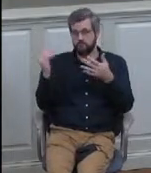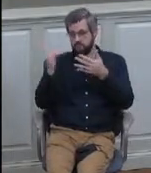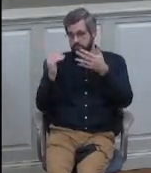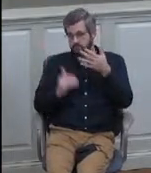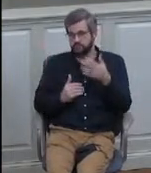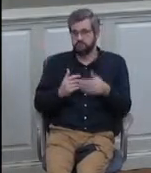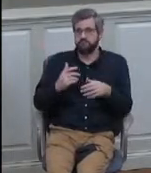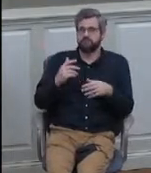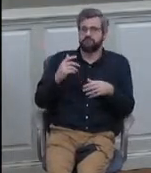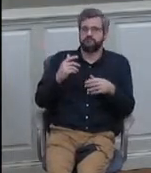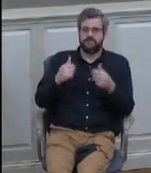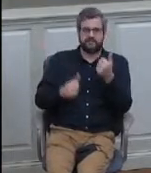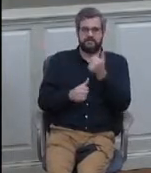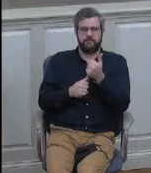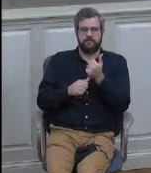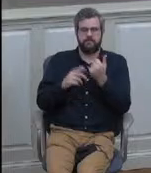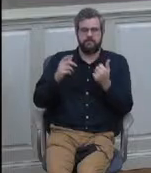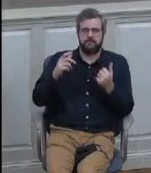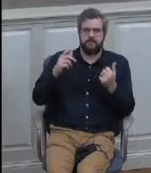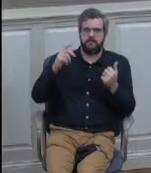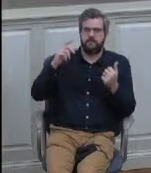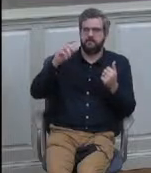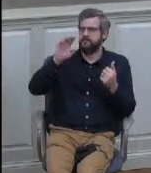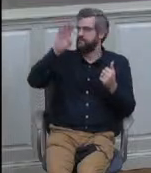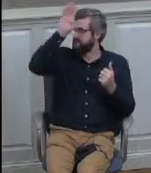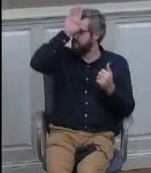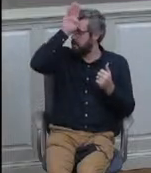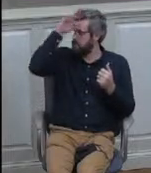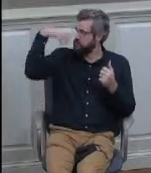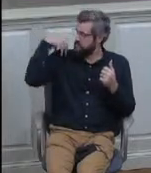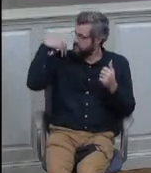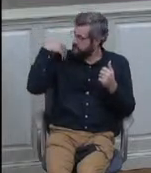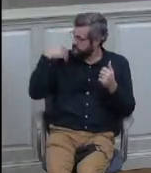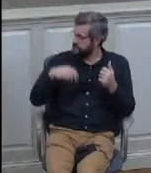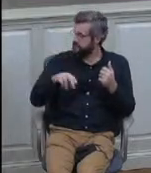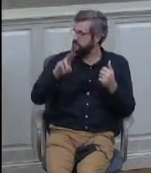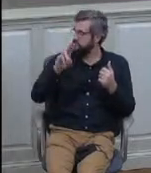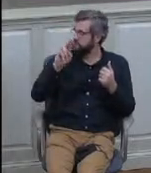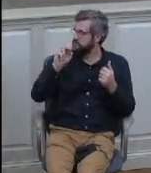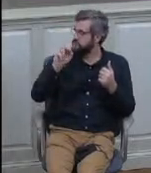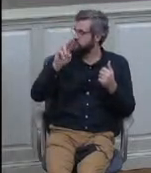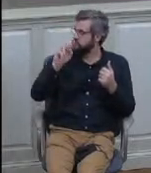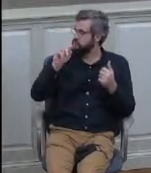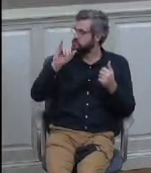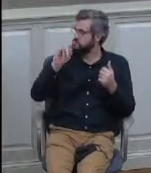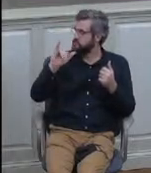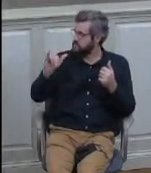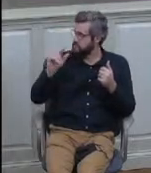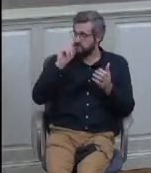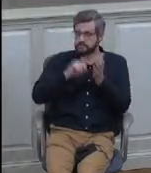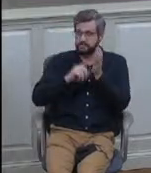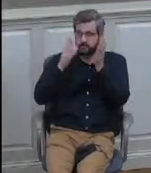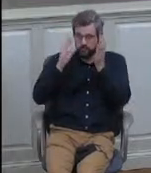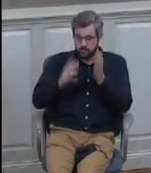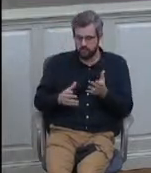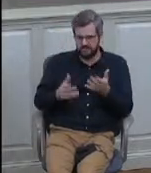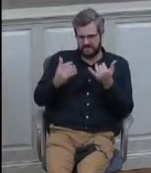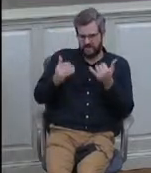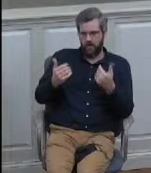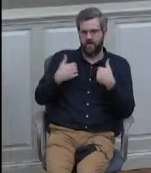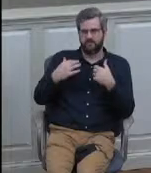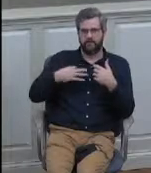deputy fire chief, utility inspector, those are currently in the recruiting stages of vetting applications and reviewing